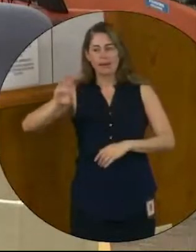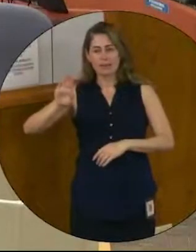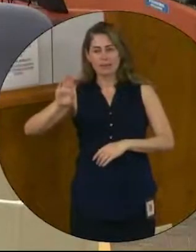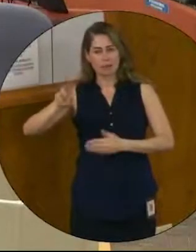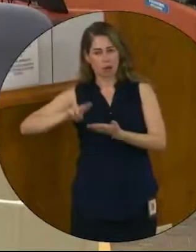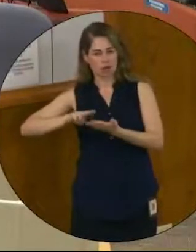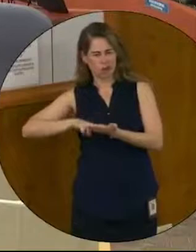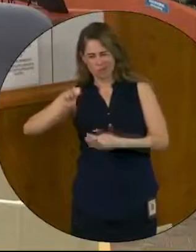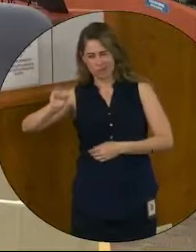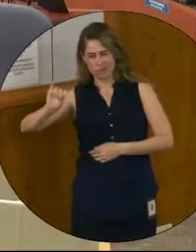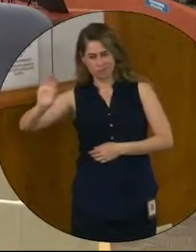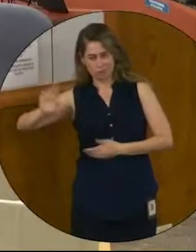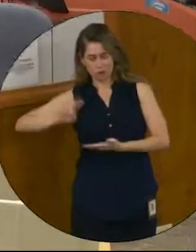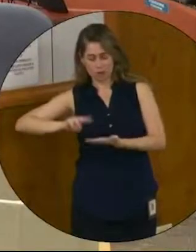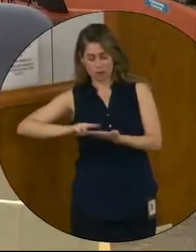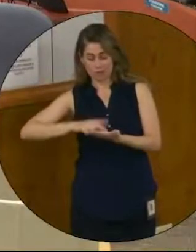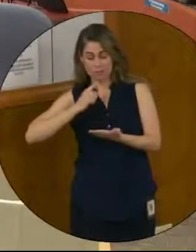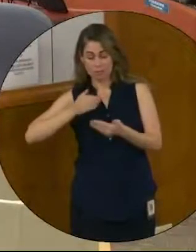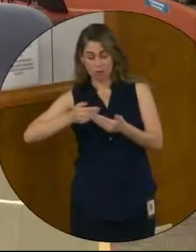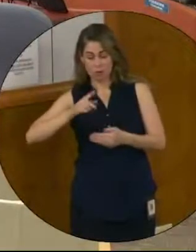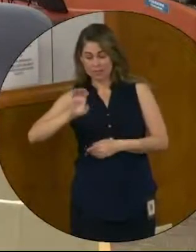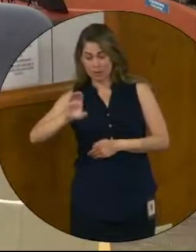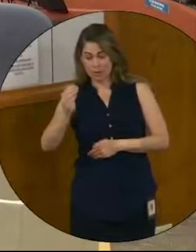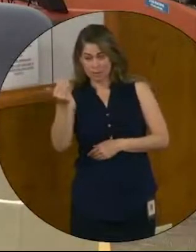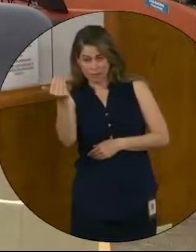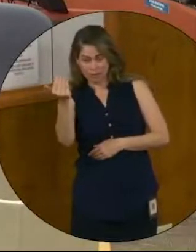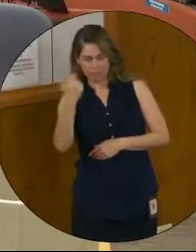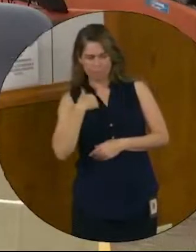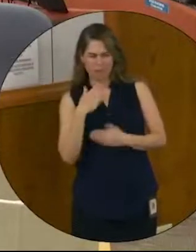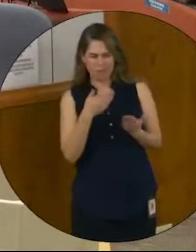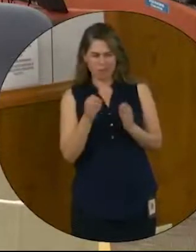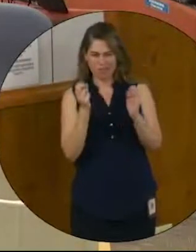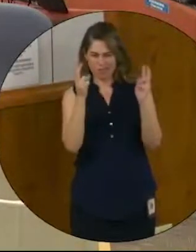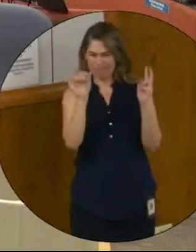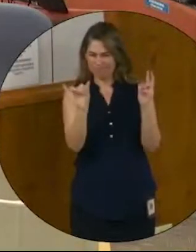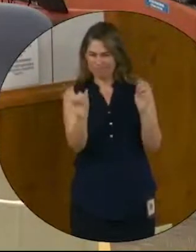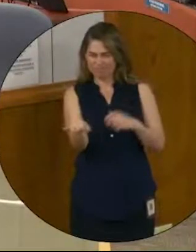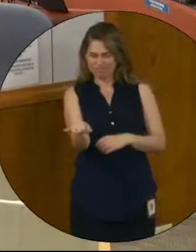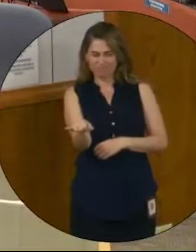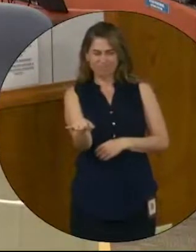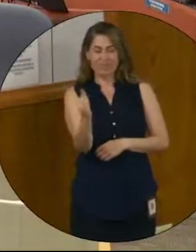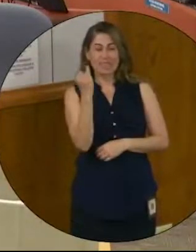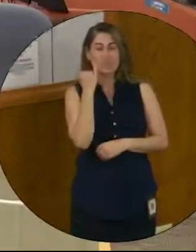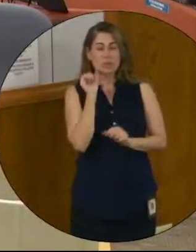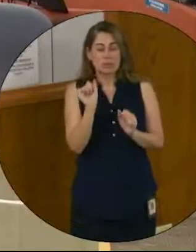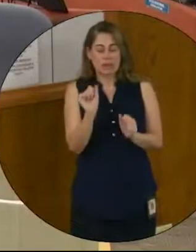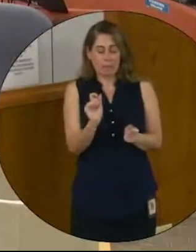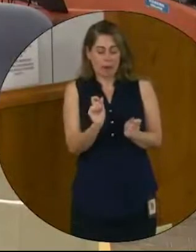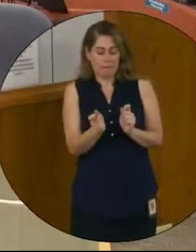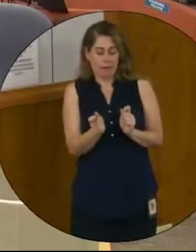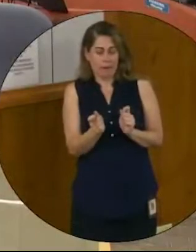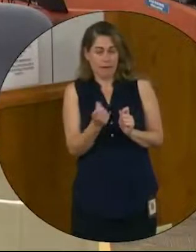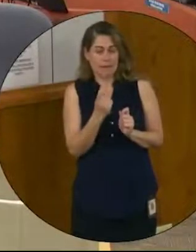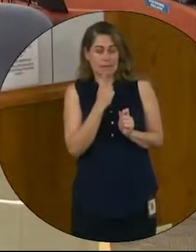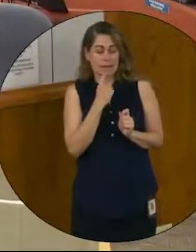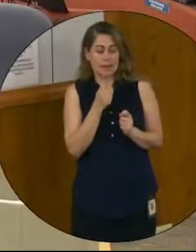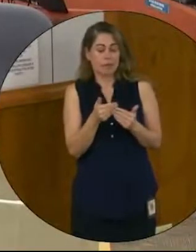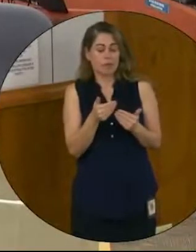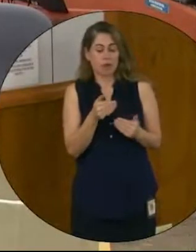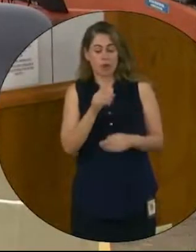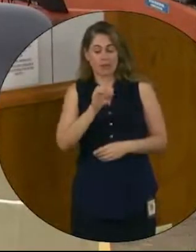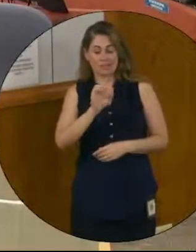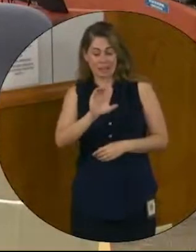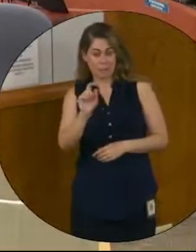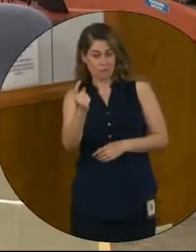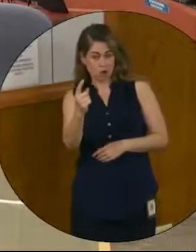bring up. His contract says by December 15th. So if we can possibly modify it to say by December 1st